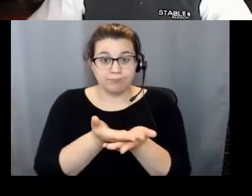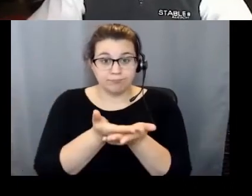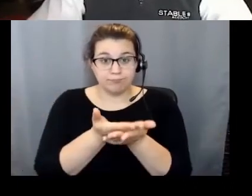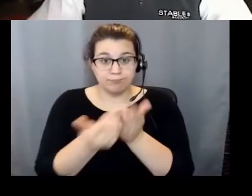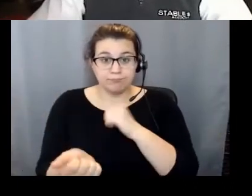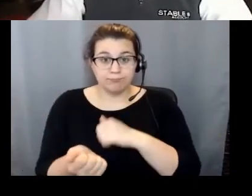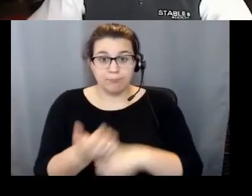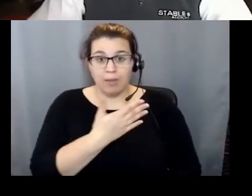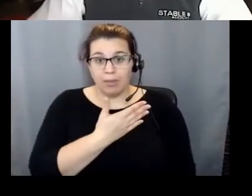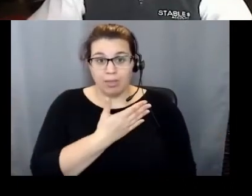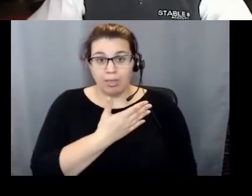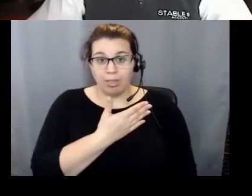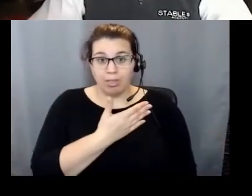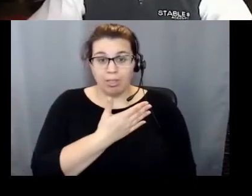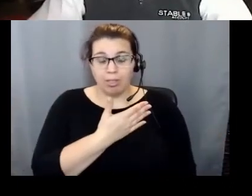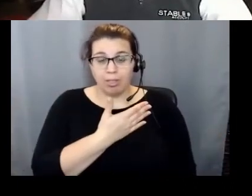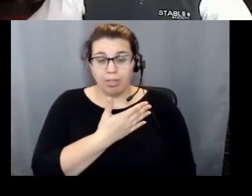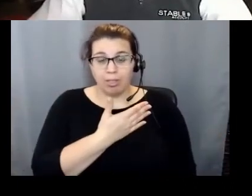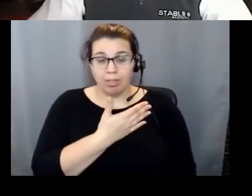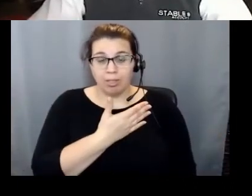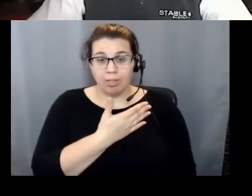it to this address.